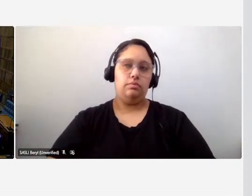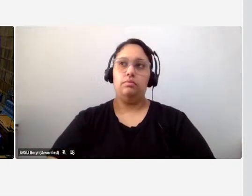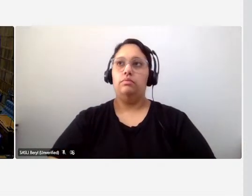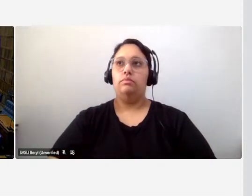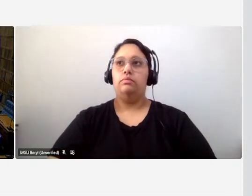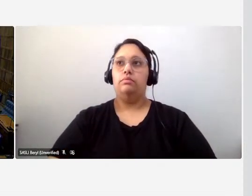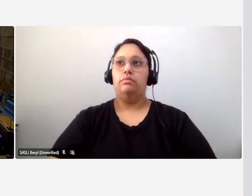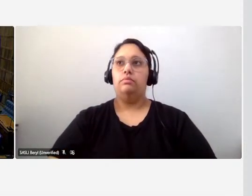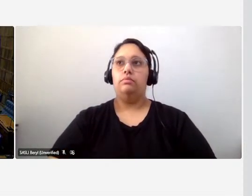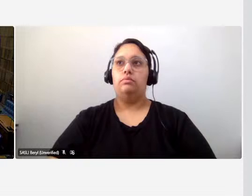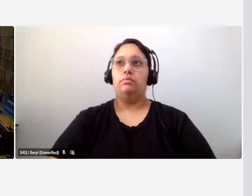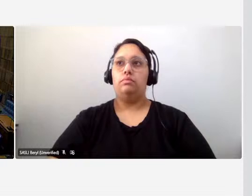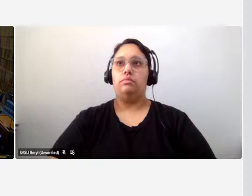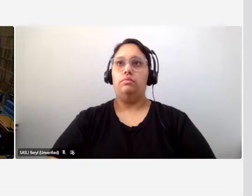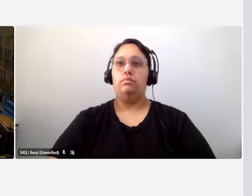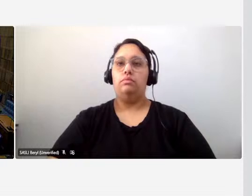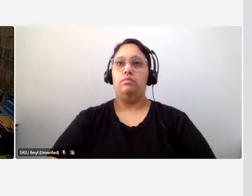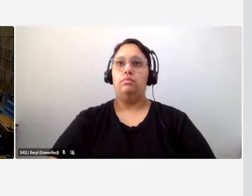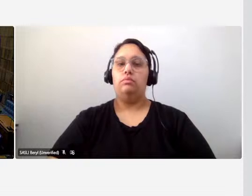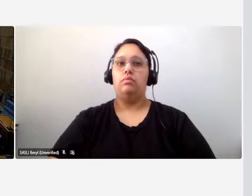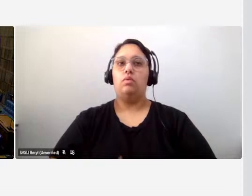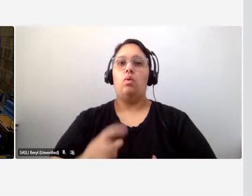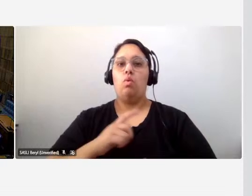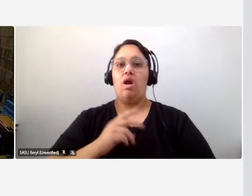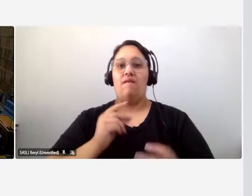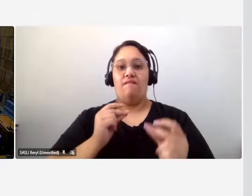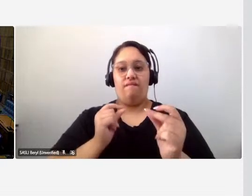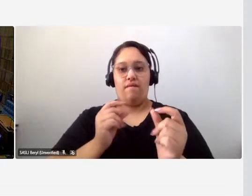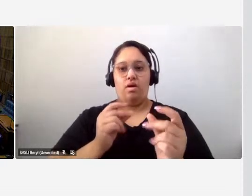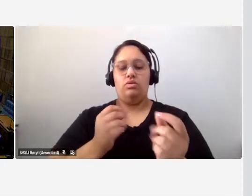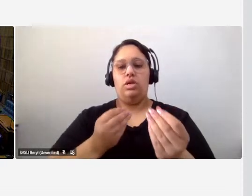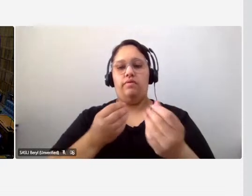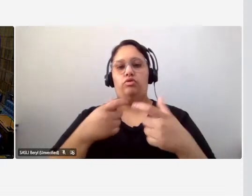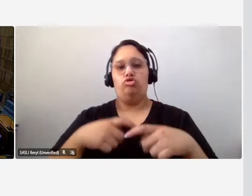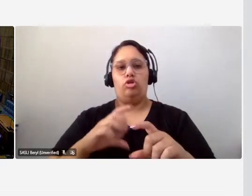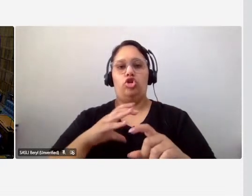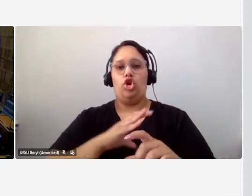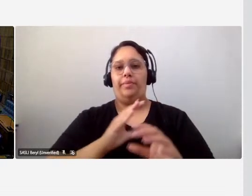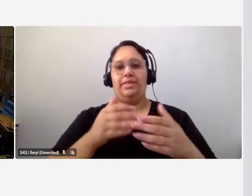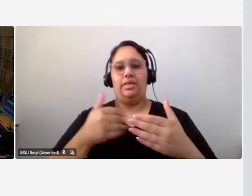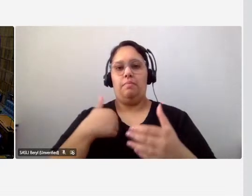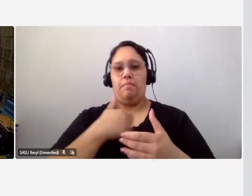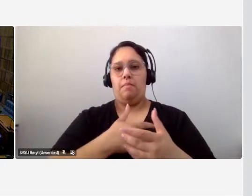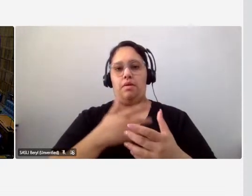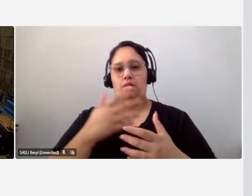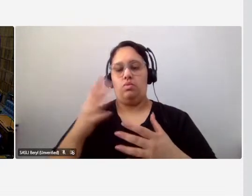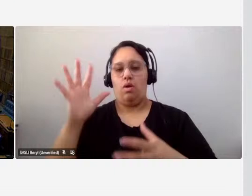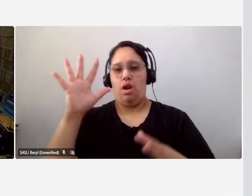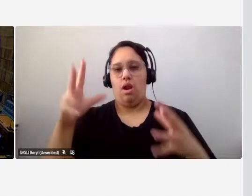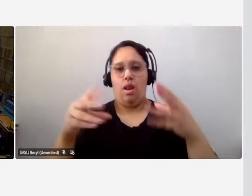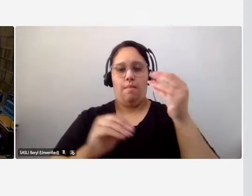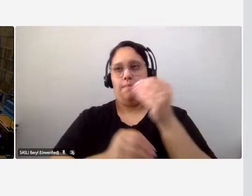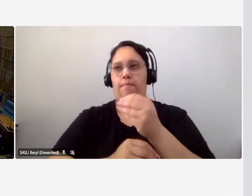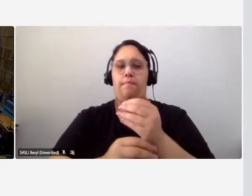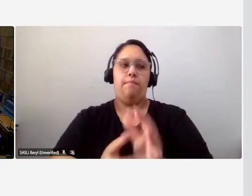I'll give a chance, so since we're going quite fast, I'll give a chance for the committee members to calibrate.